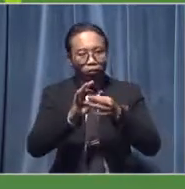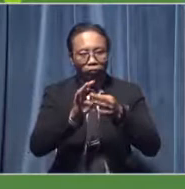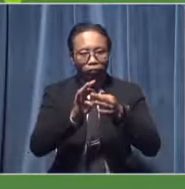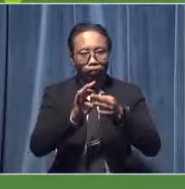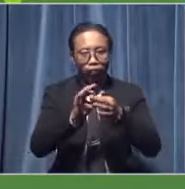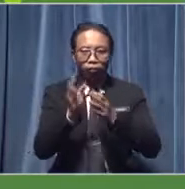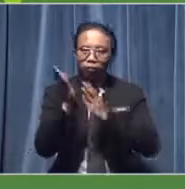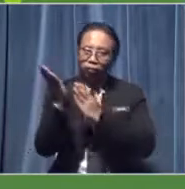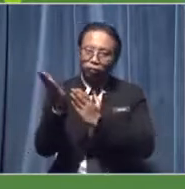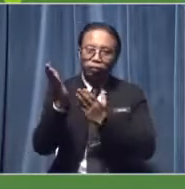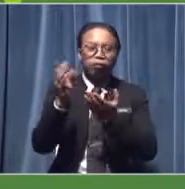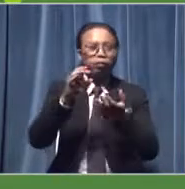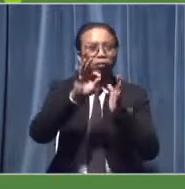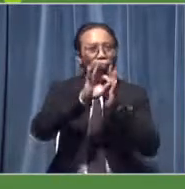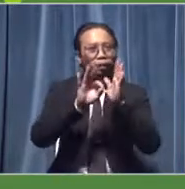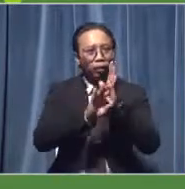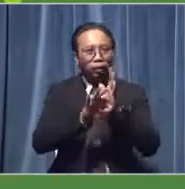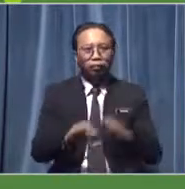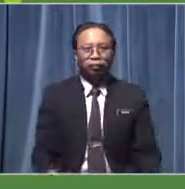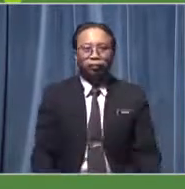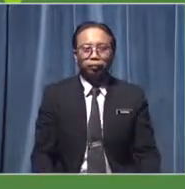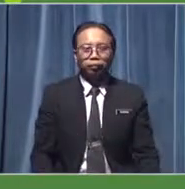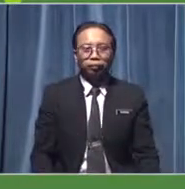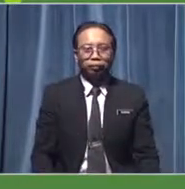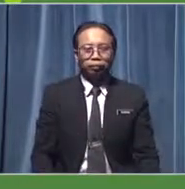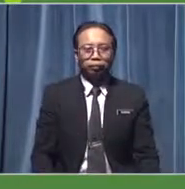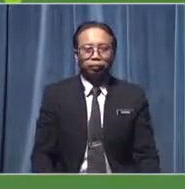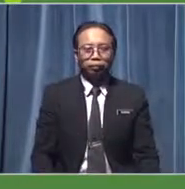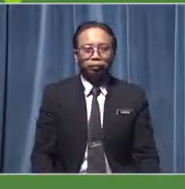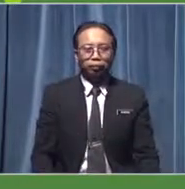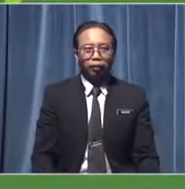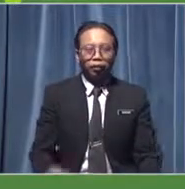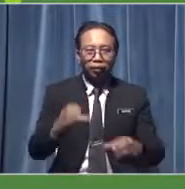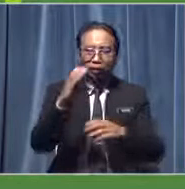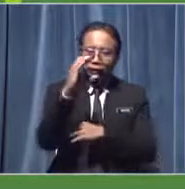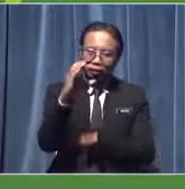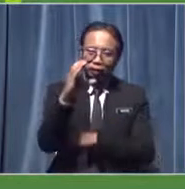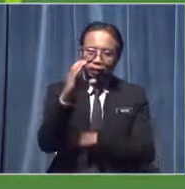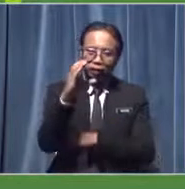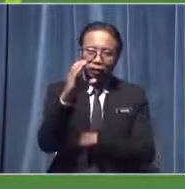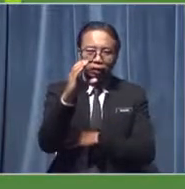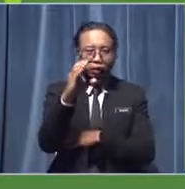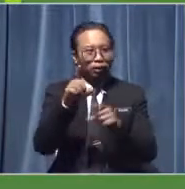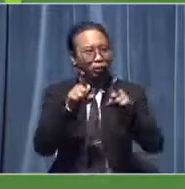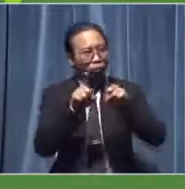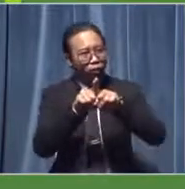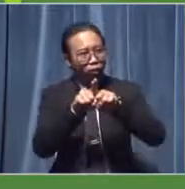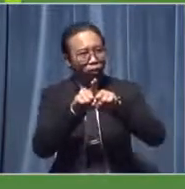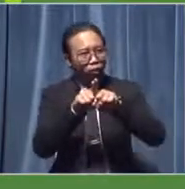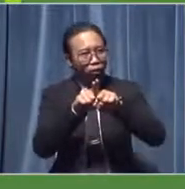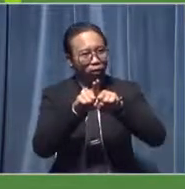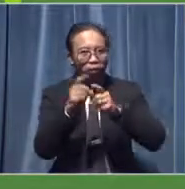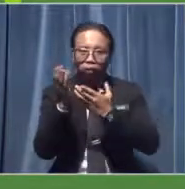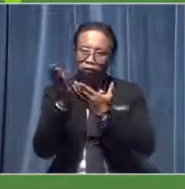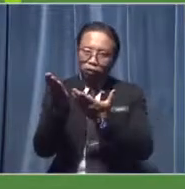then it will be C equivalence equals C1